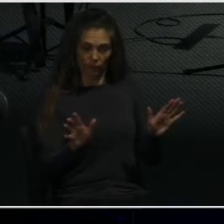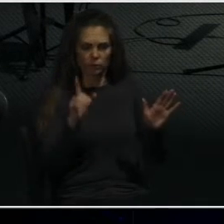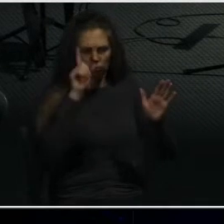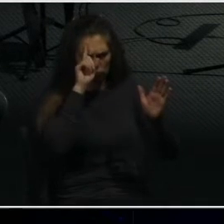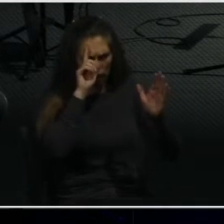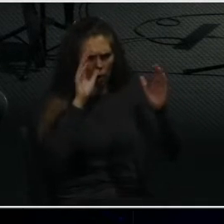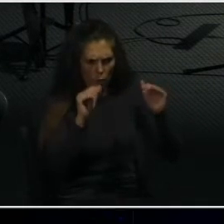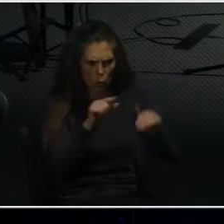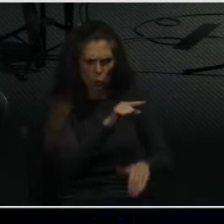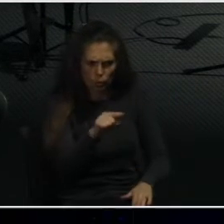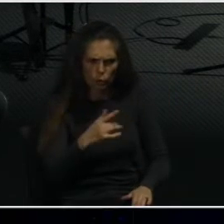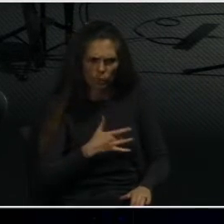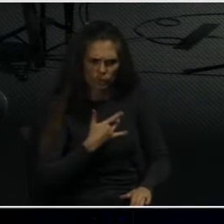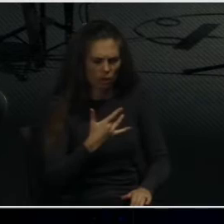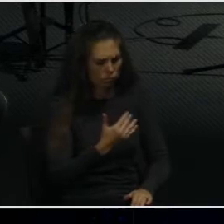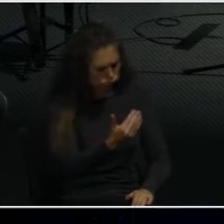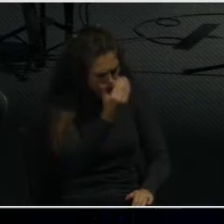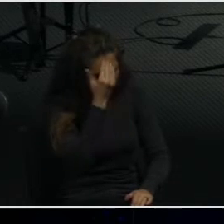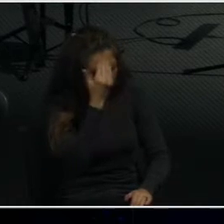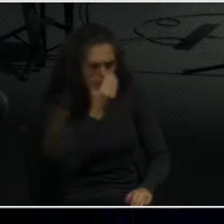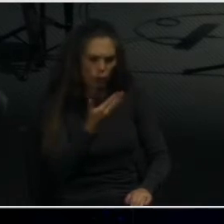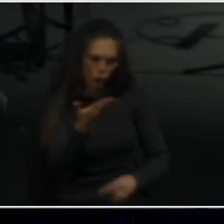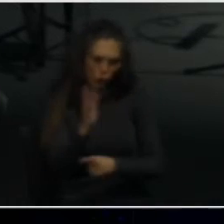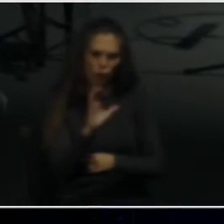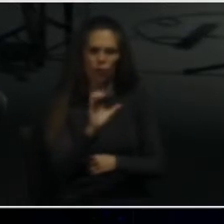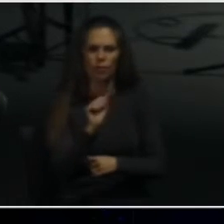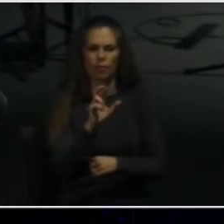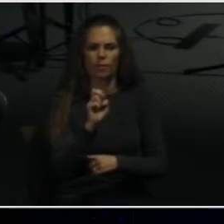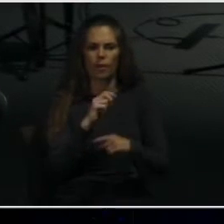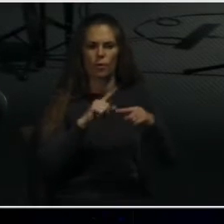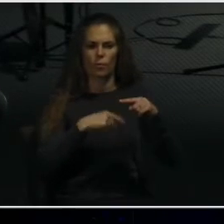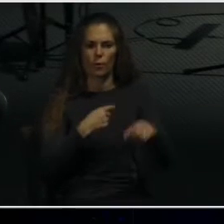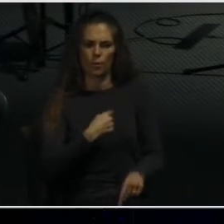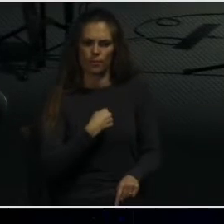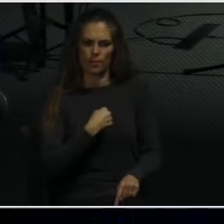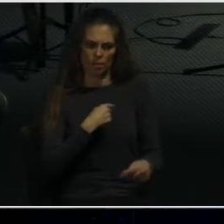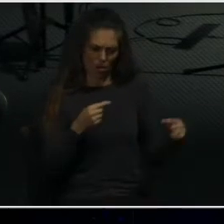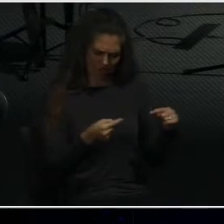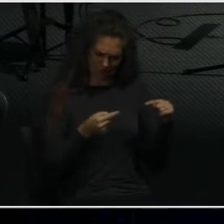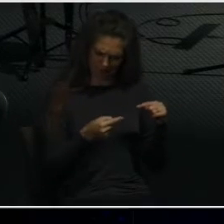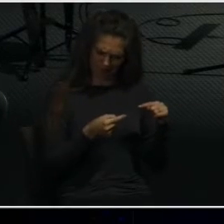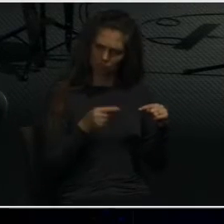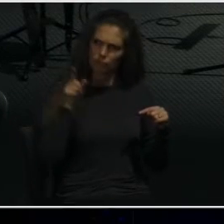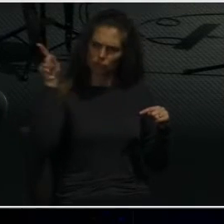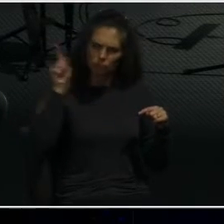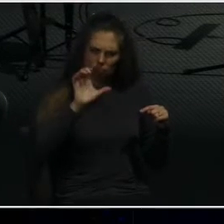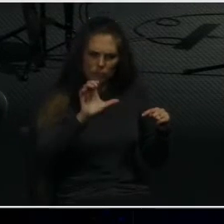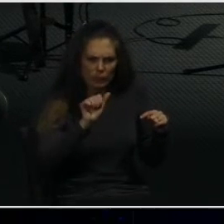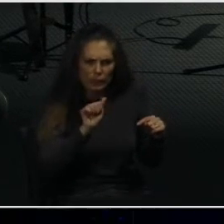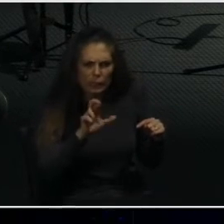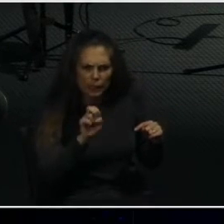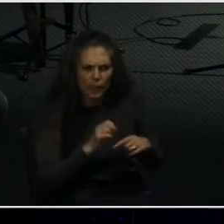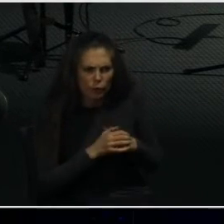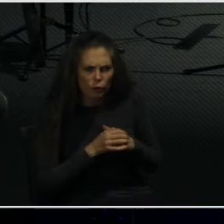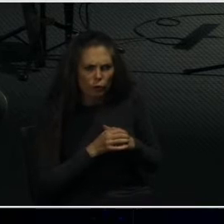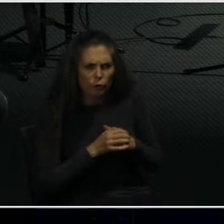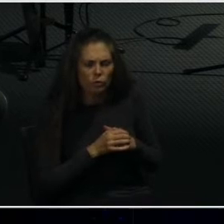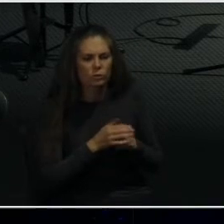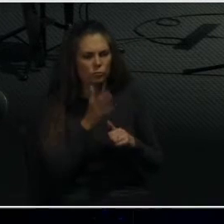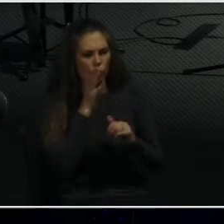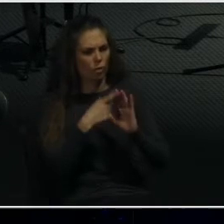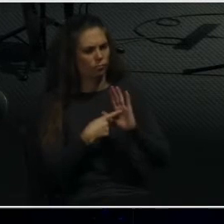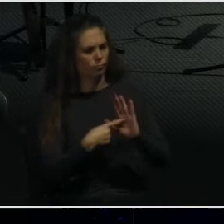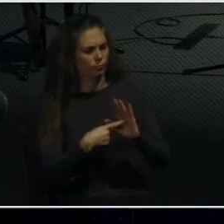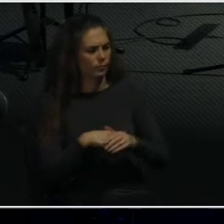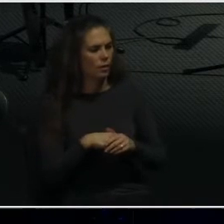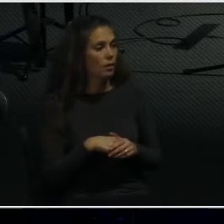Does God care about the pain in my life? And so please find Ezekiel 47 in your Bibles or on your devices,